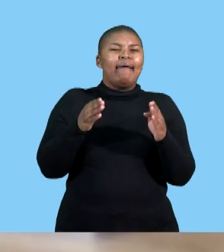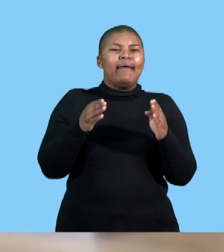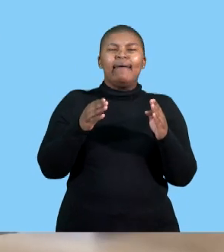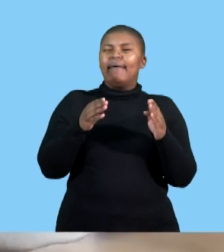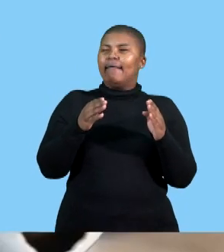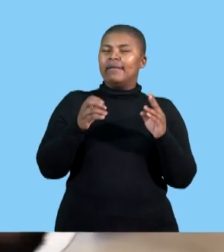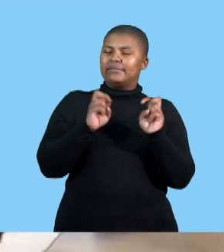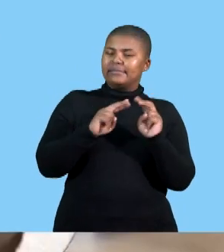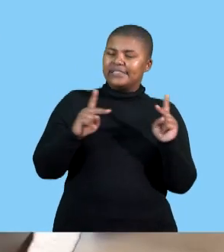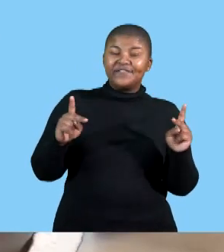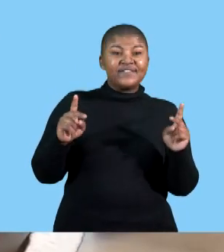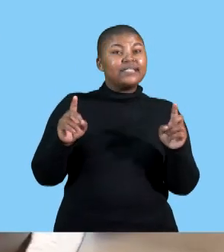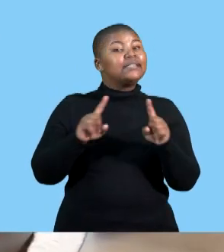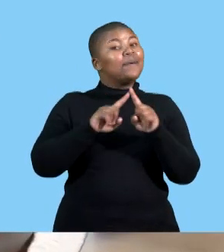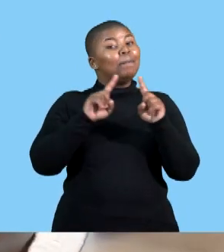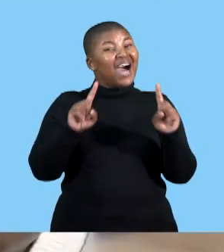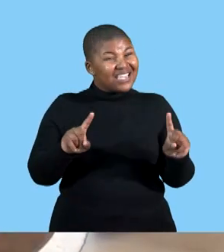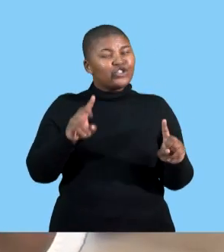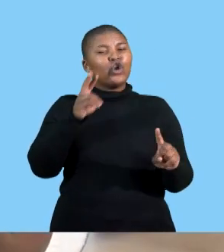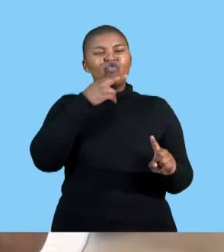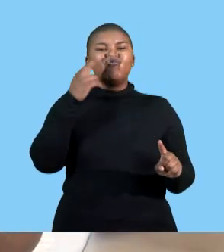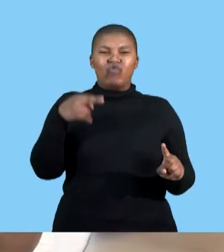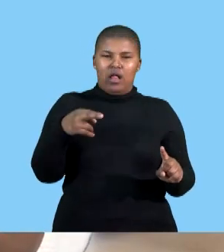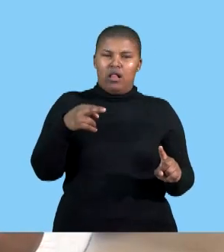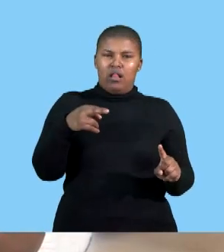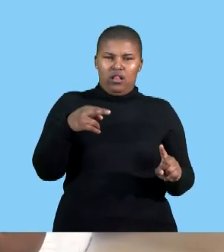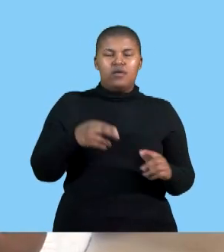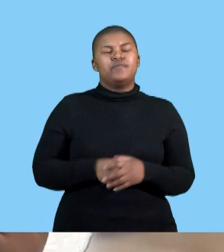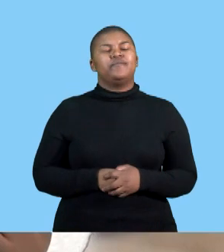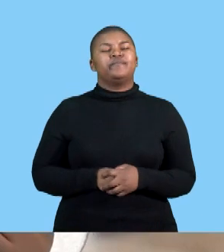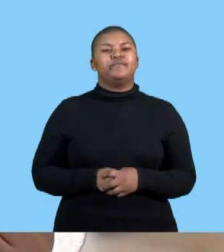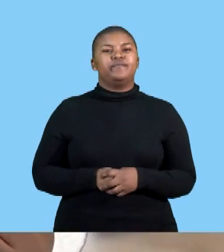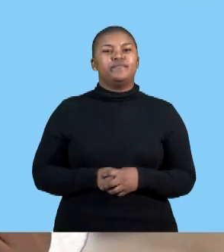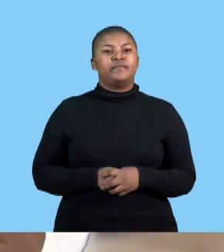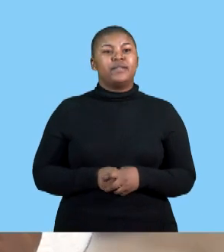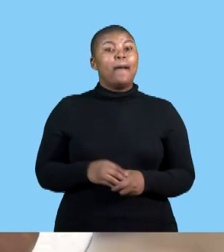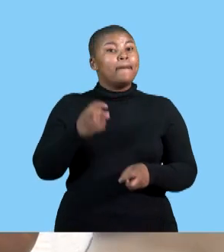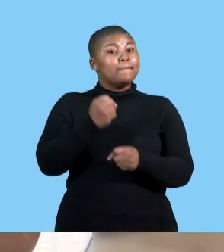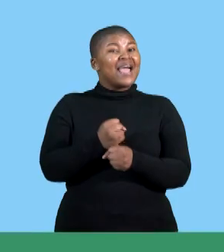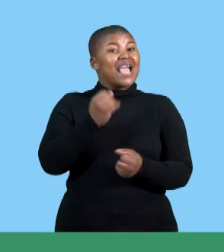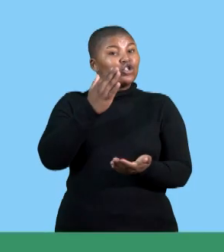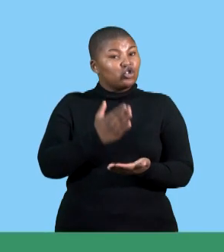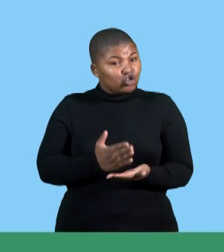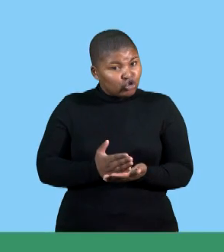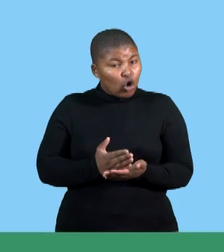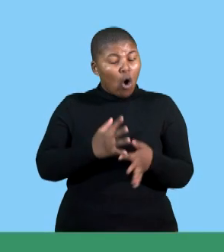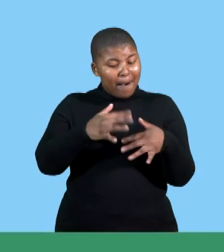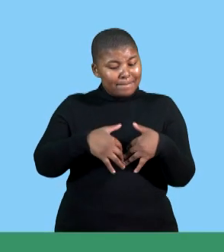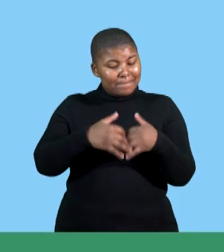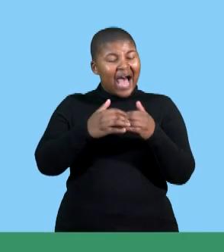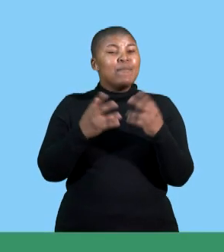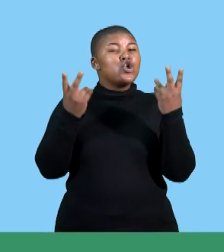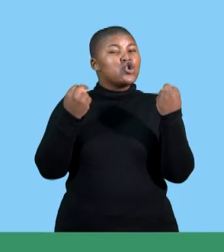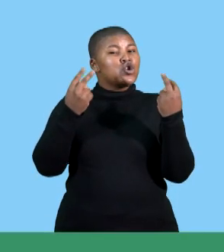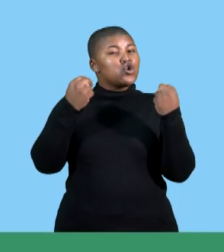is unconventional and yet original. It is the act of producing new ideas. I hope you can see new